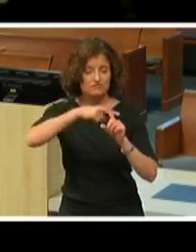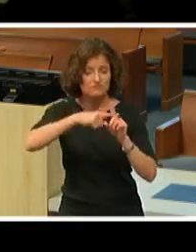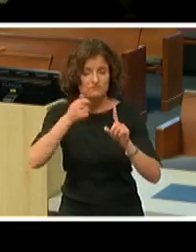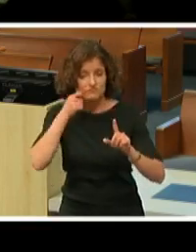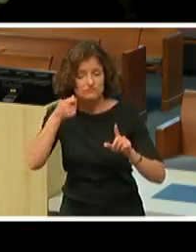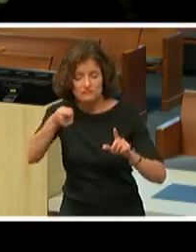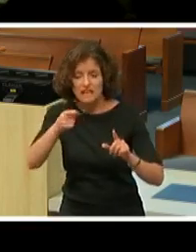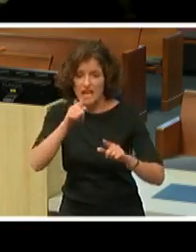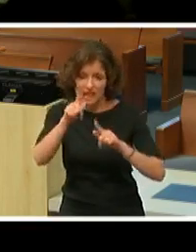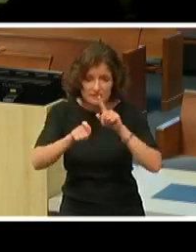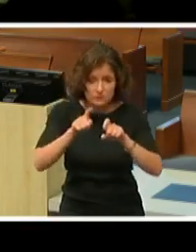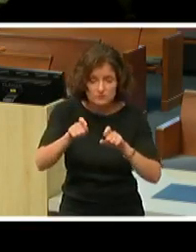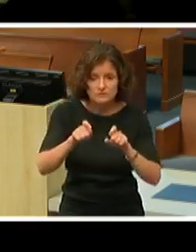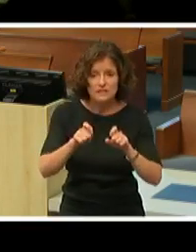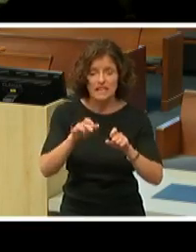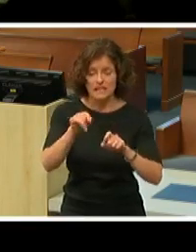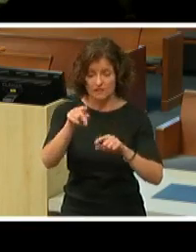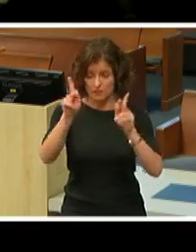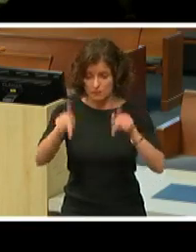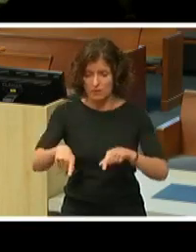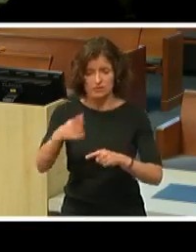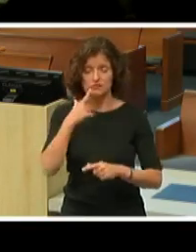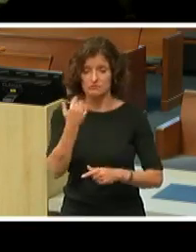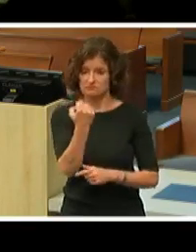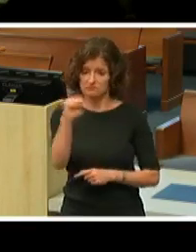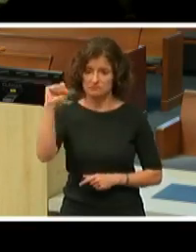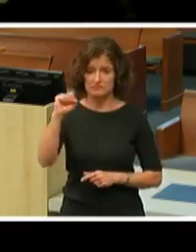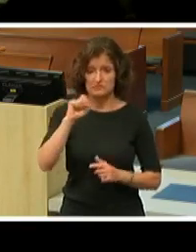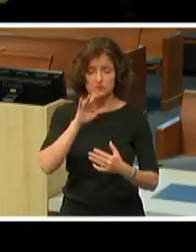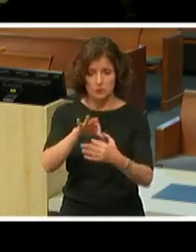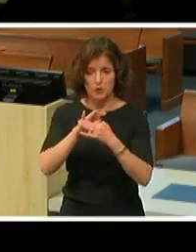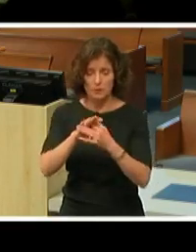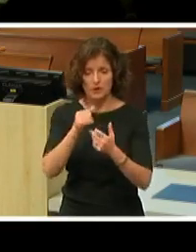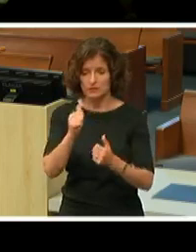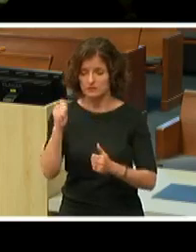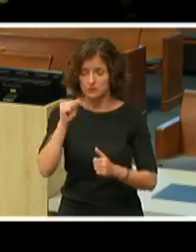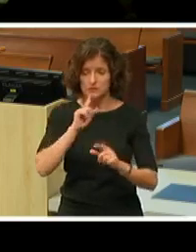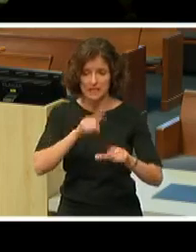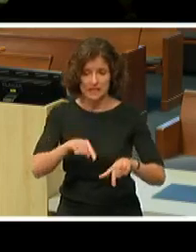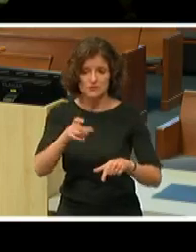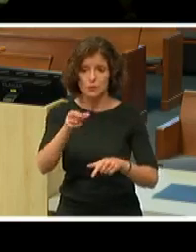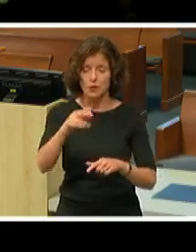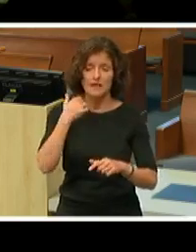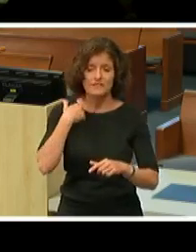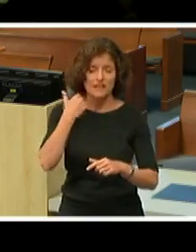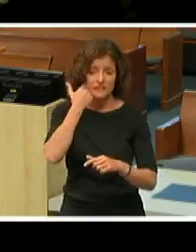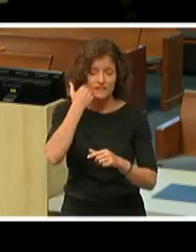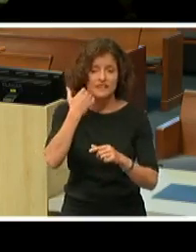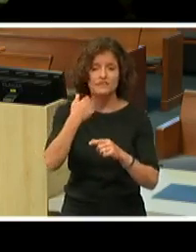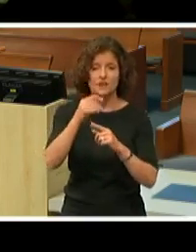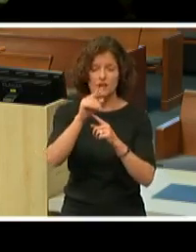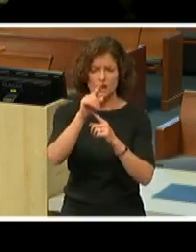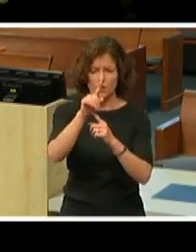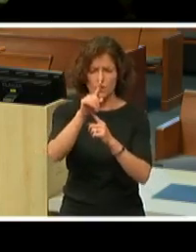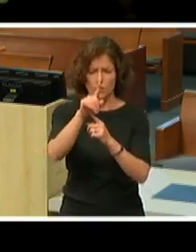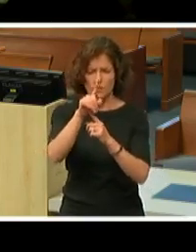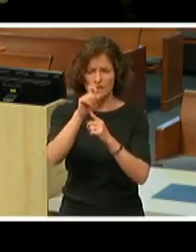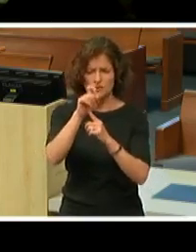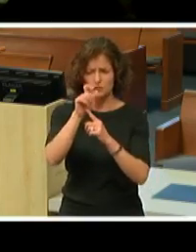ask them questions. And if they refuse to cooperate, or if they have a fever over 100.3, I think it